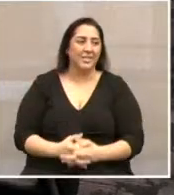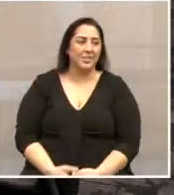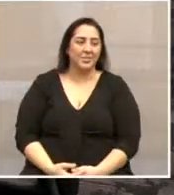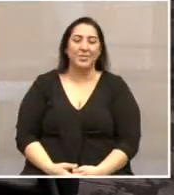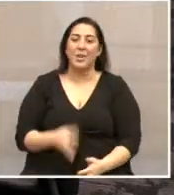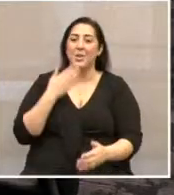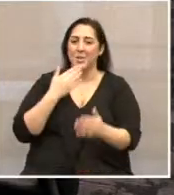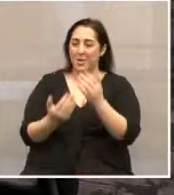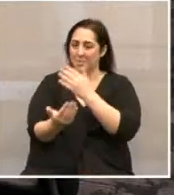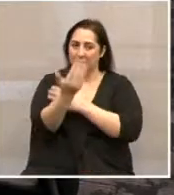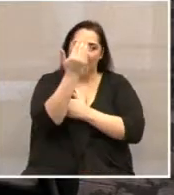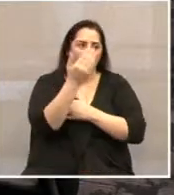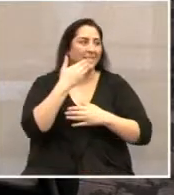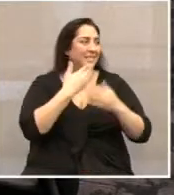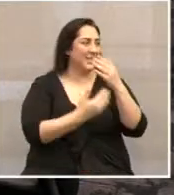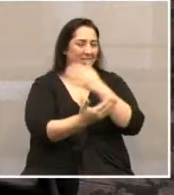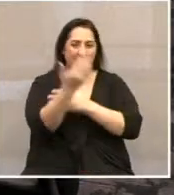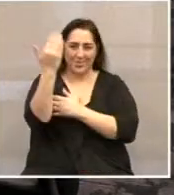Good morning, buenos dias.